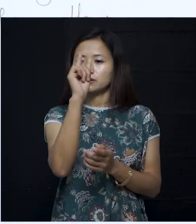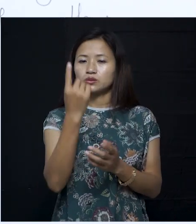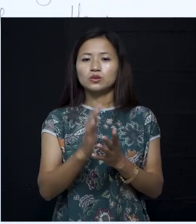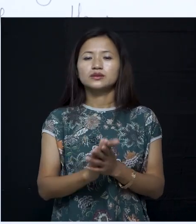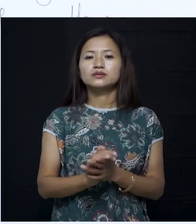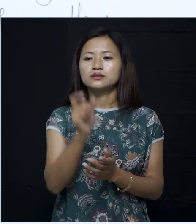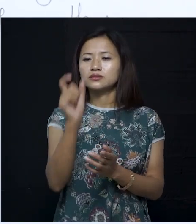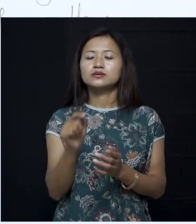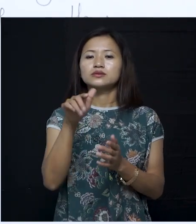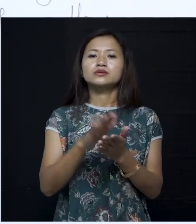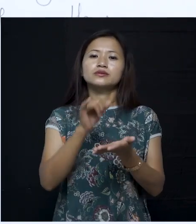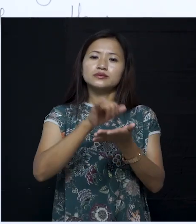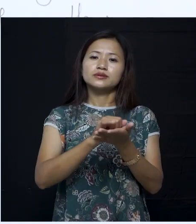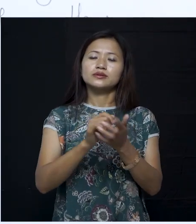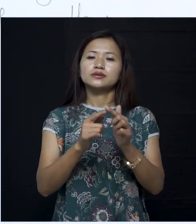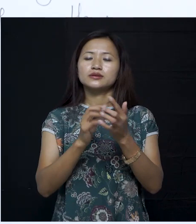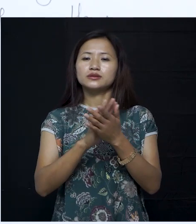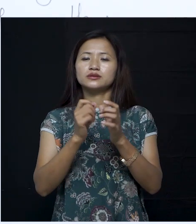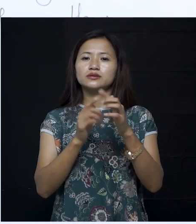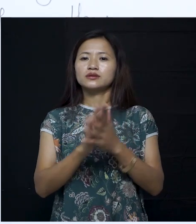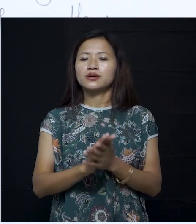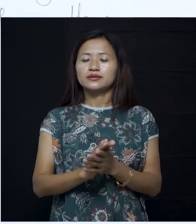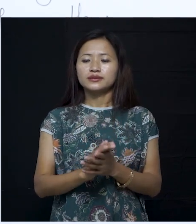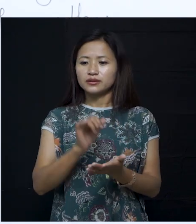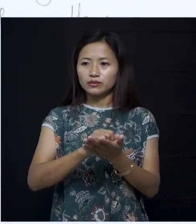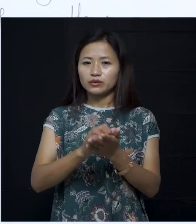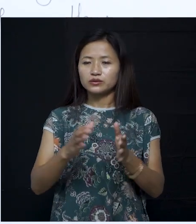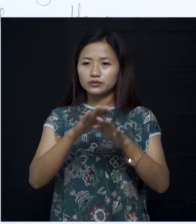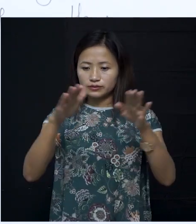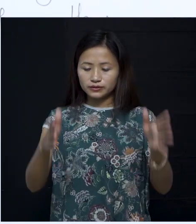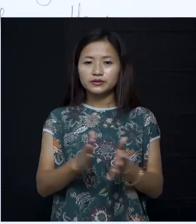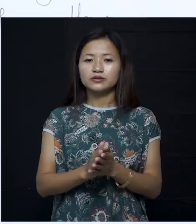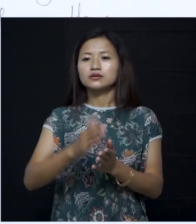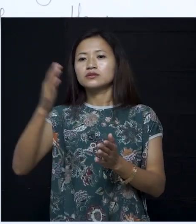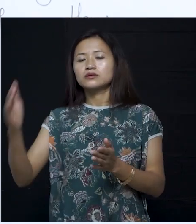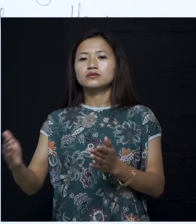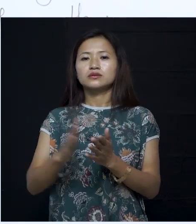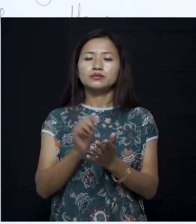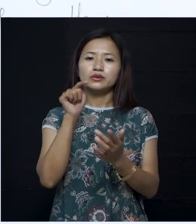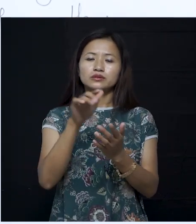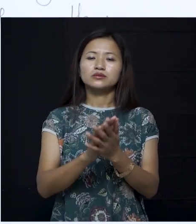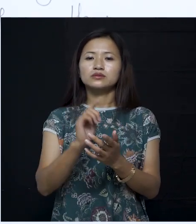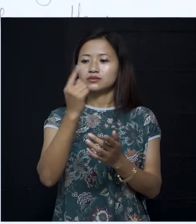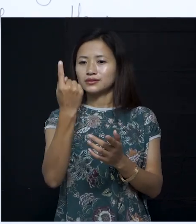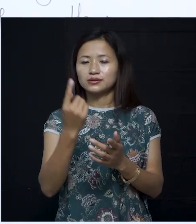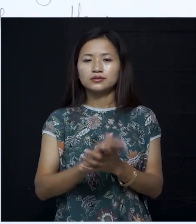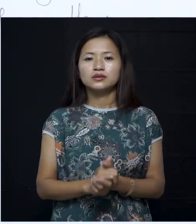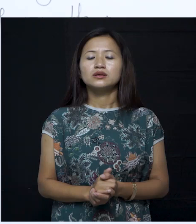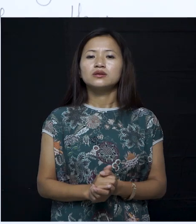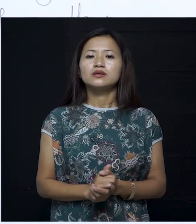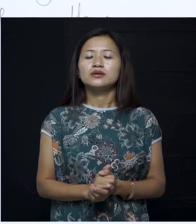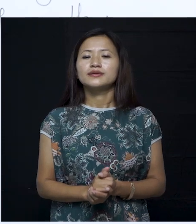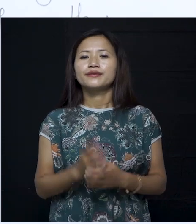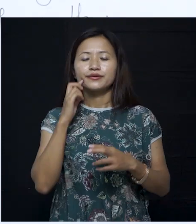use the word that, okay? That cupboard in the corner. That means I am pointing only to a single cupboard, right? Or